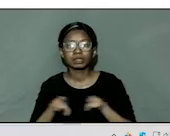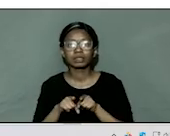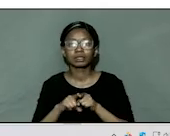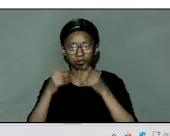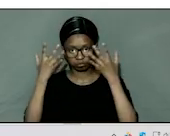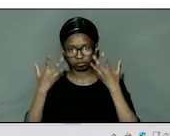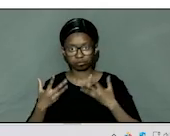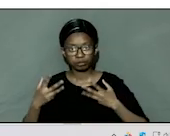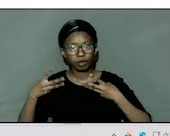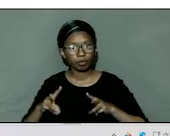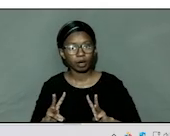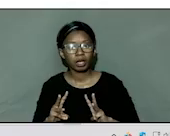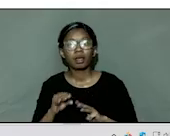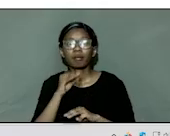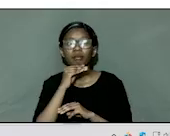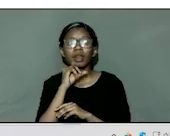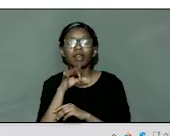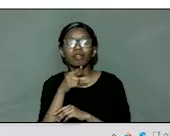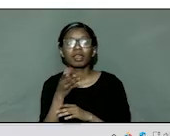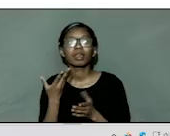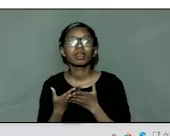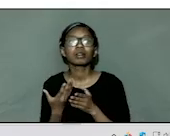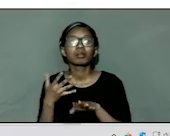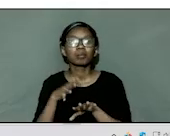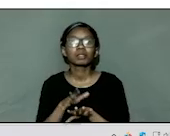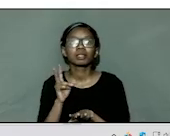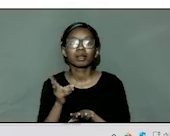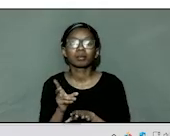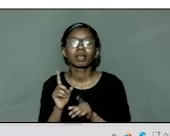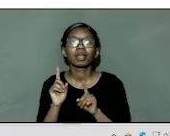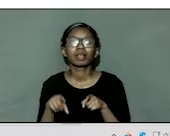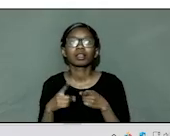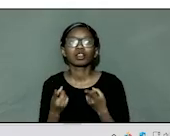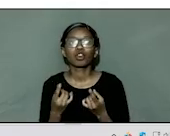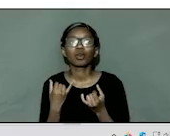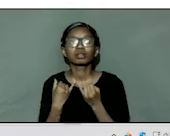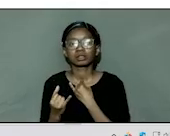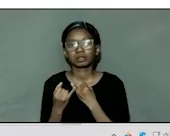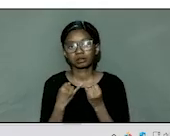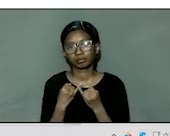the two were to mix again, they will not be able to interbreed